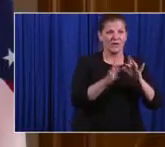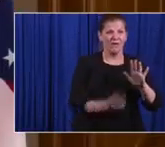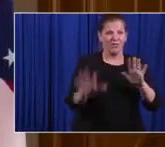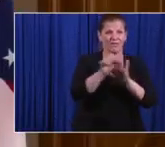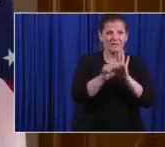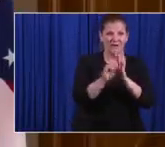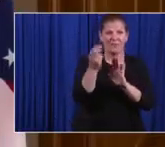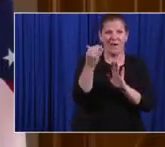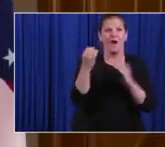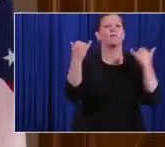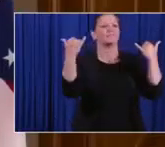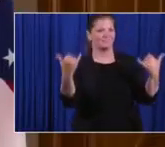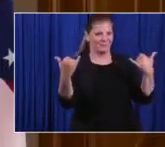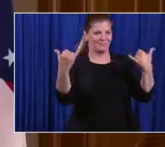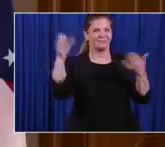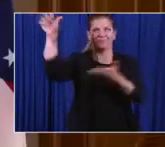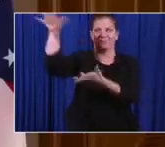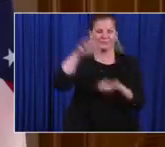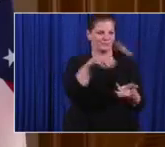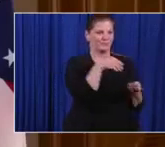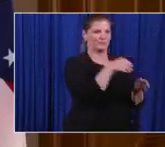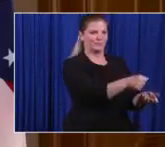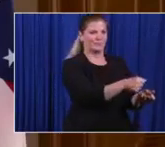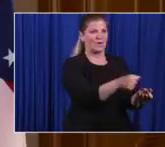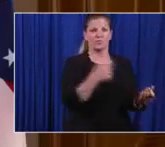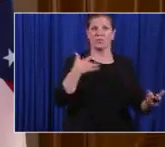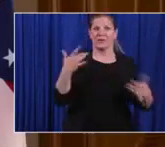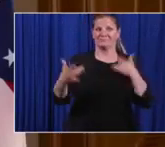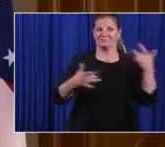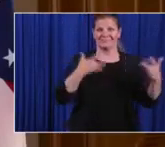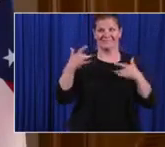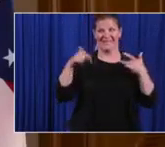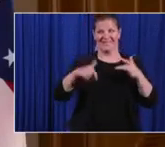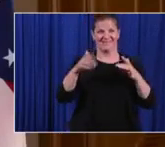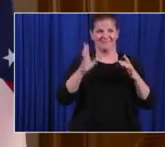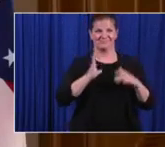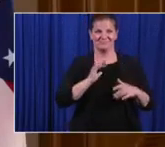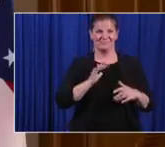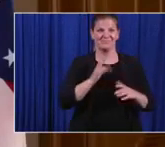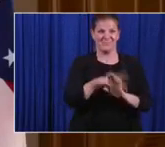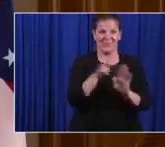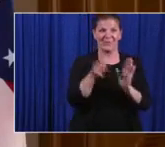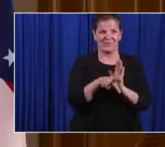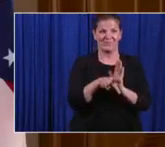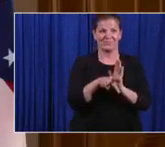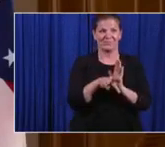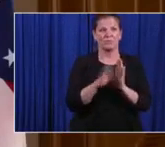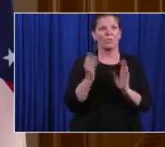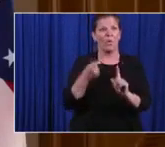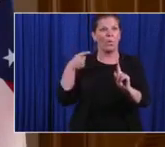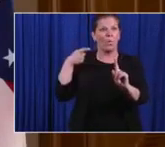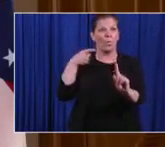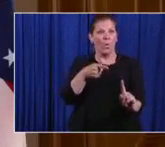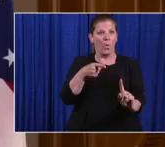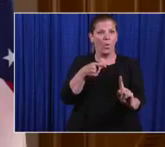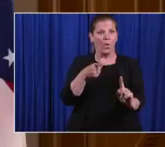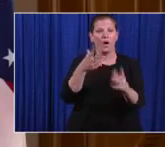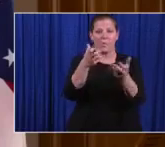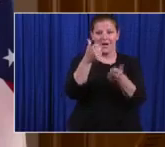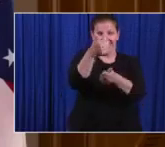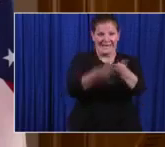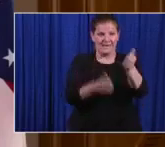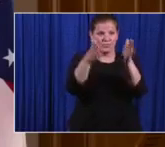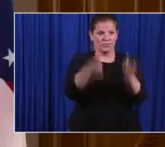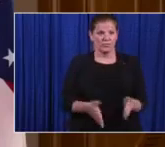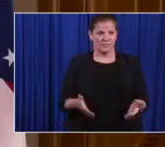big kickoff to this big program. And our goal is for every single Ohioan to have